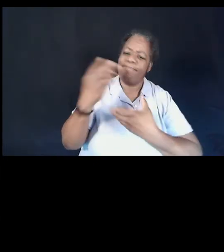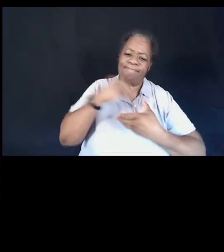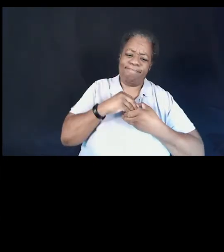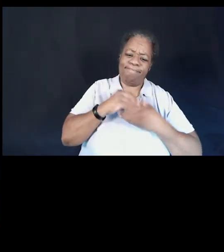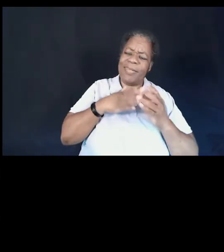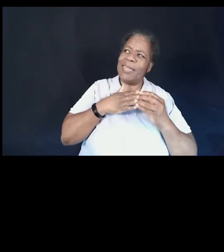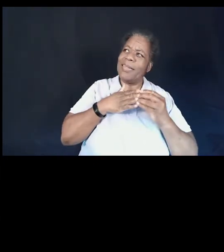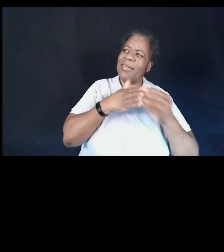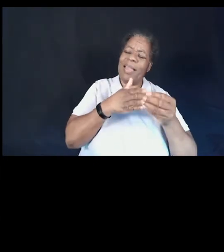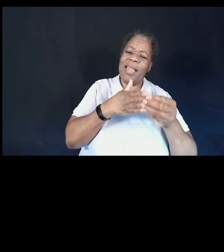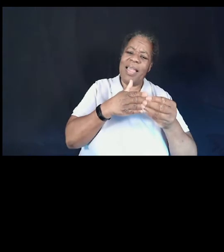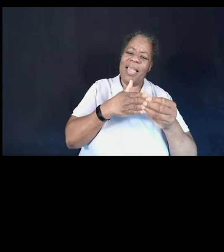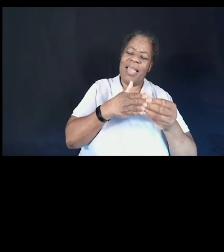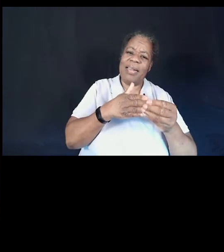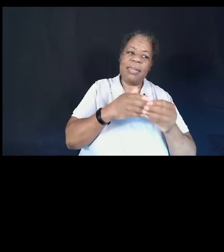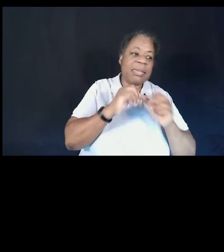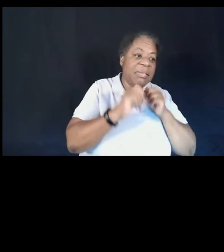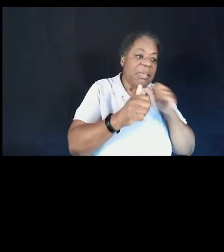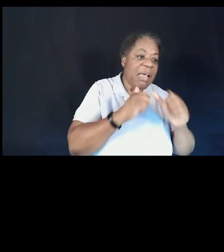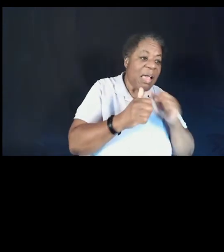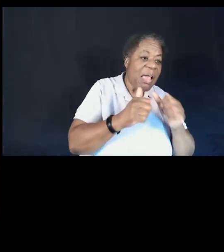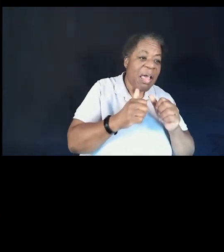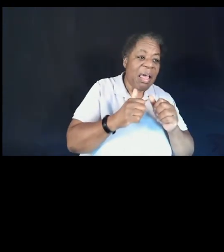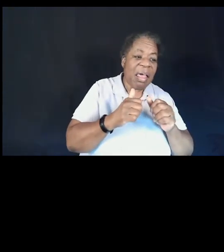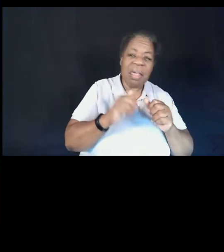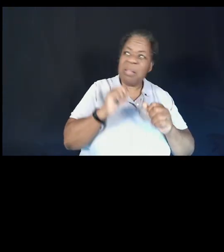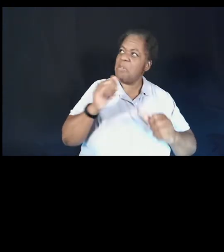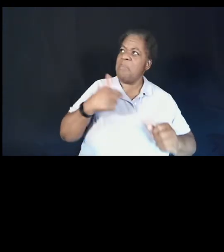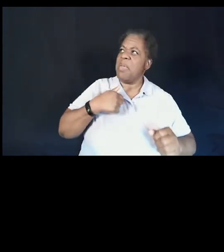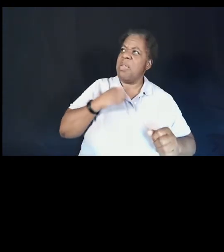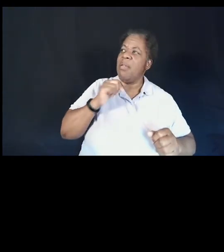avoid denial or intense recrimination.